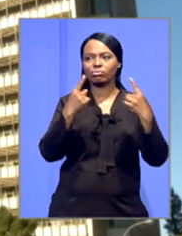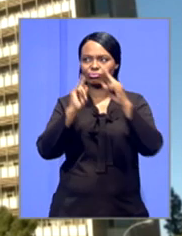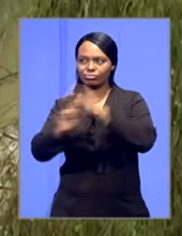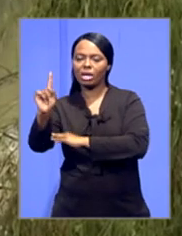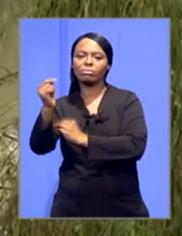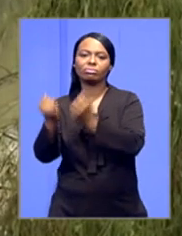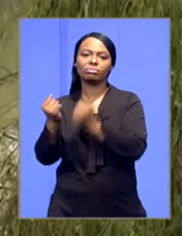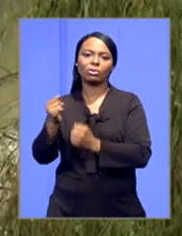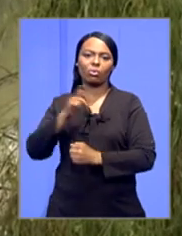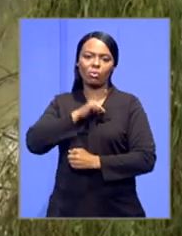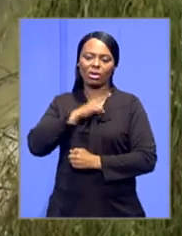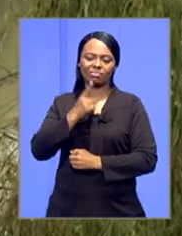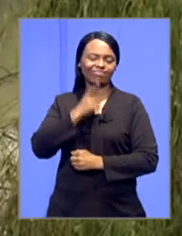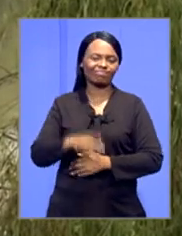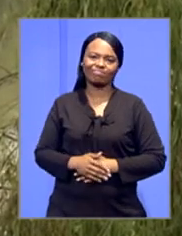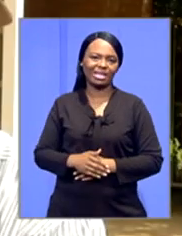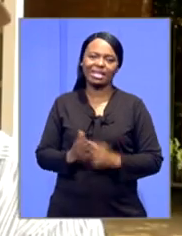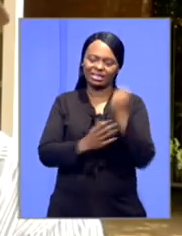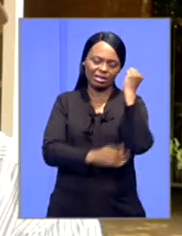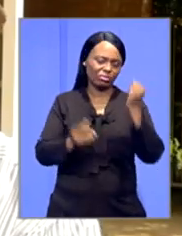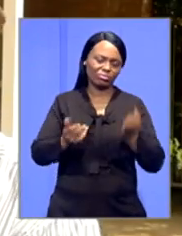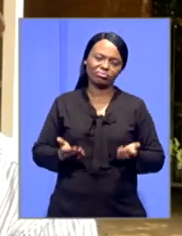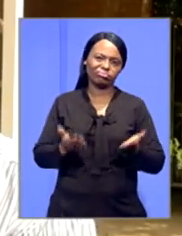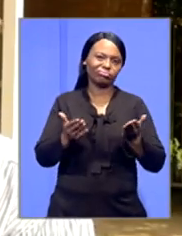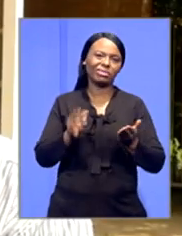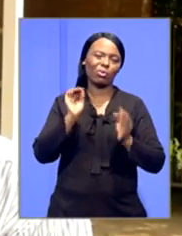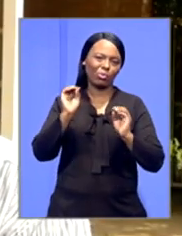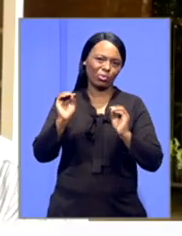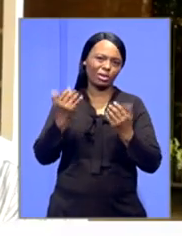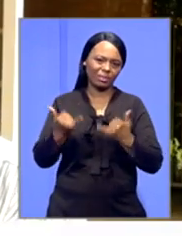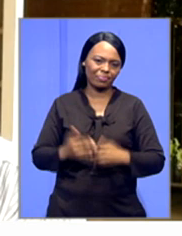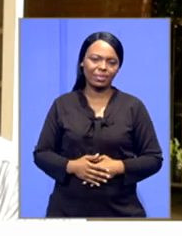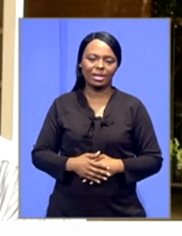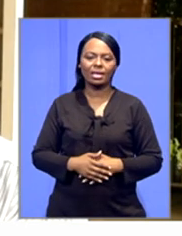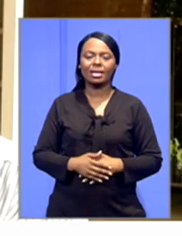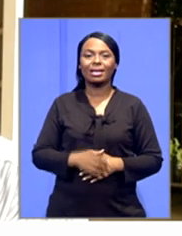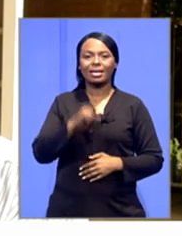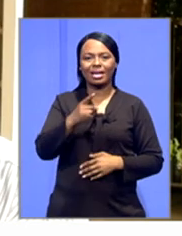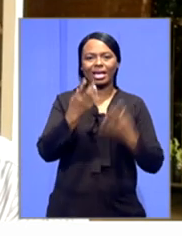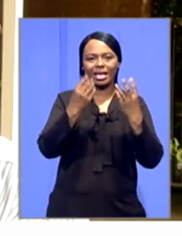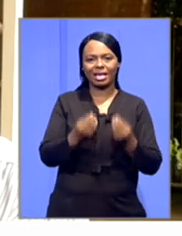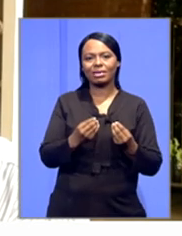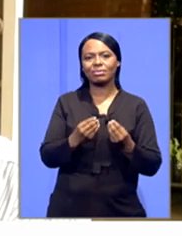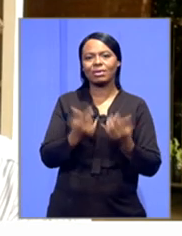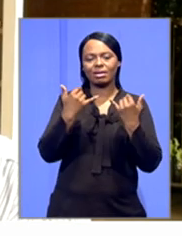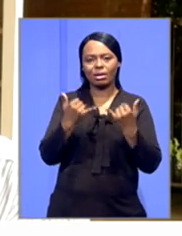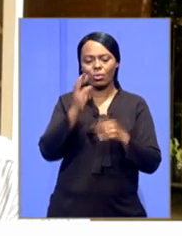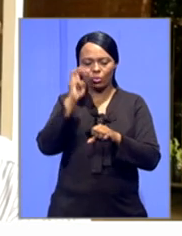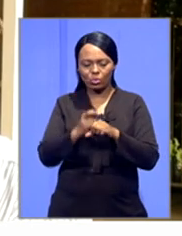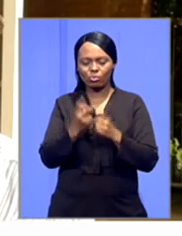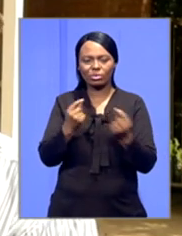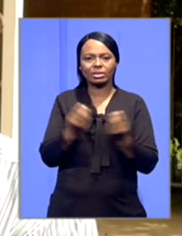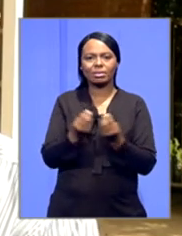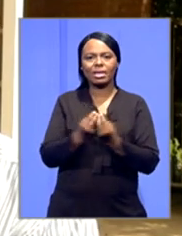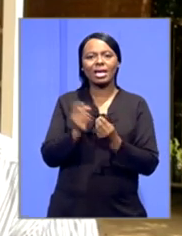ya ditirelo. I believe that what happened is that the purification plant most probably got contaminated with the diesel in the